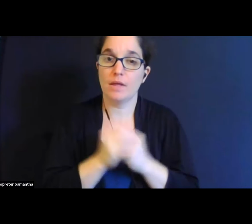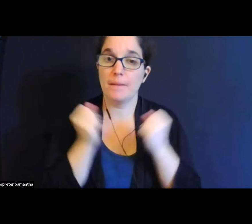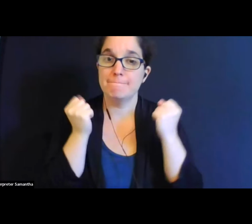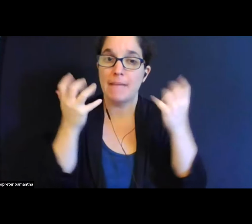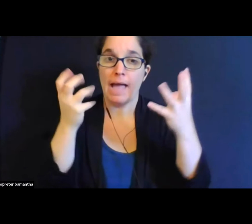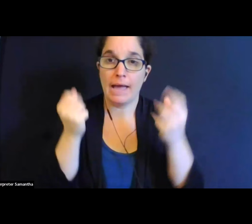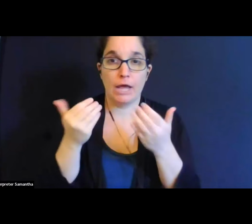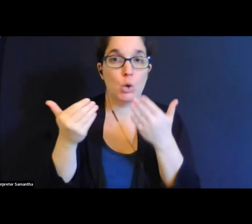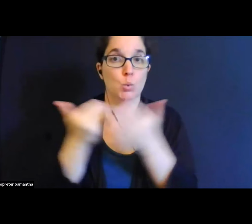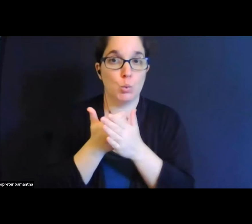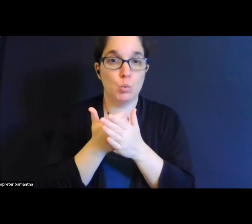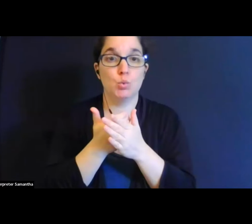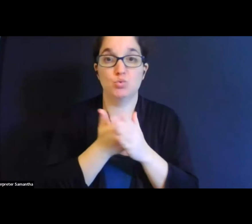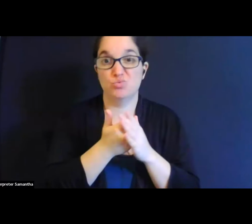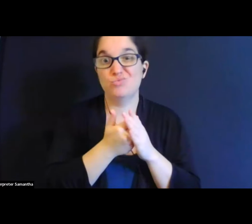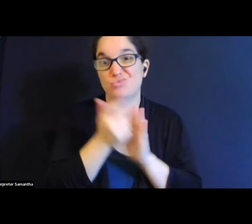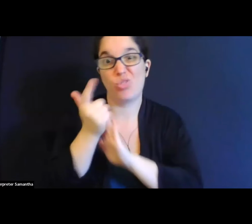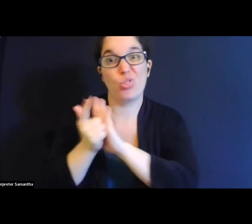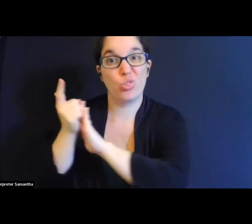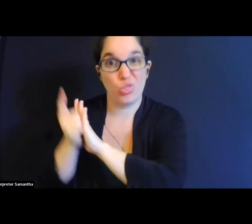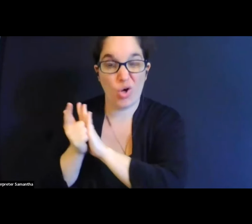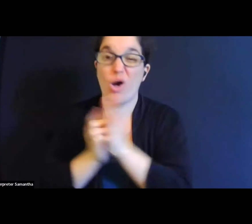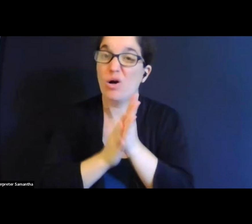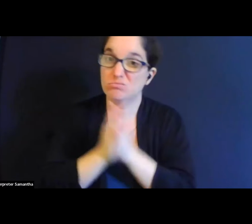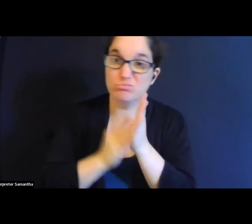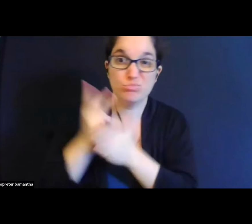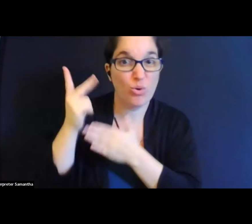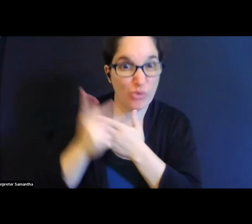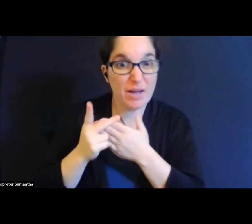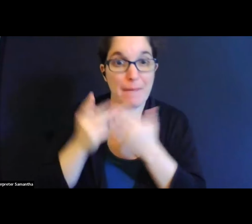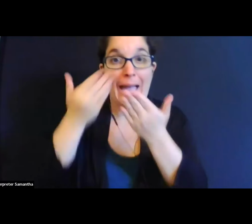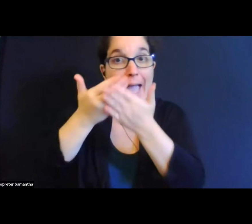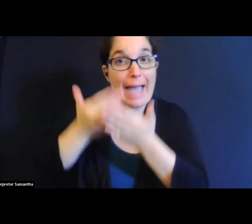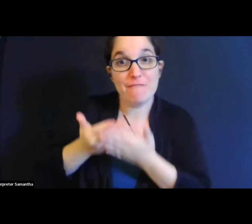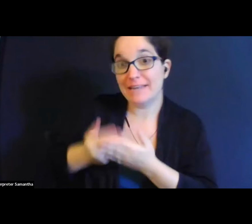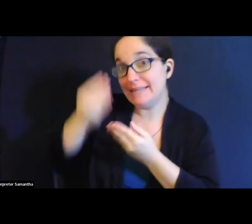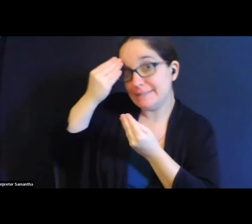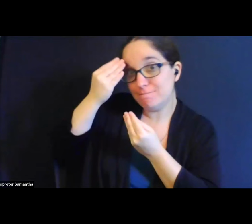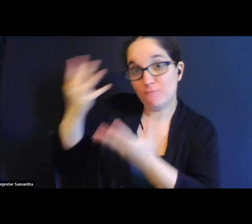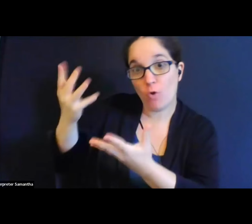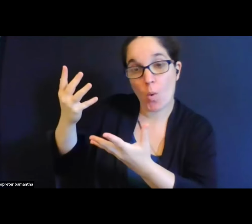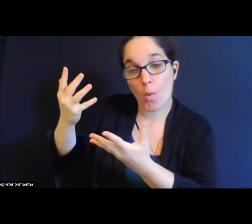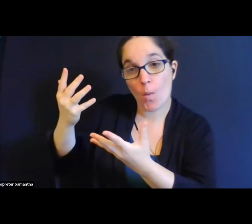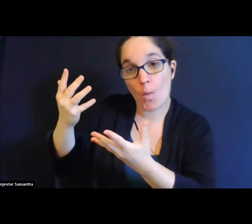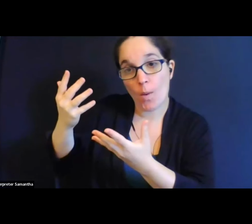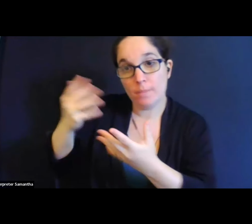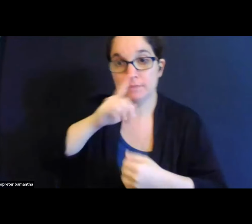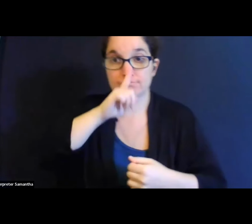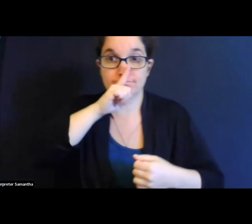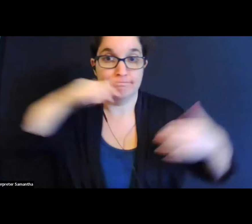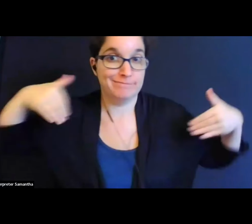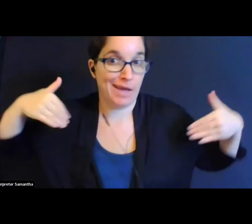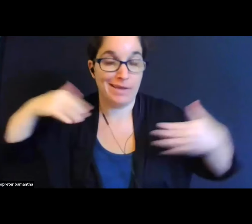initiatives, and they are new, so they are evidence informed, and they're not on the New York State